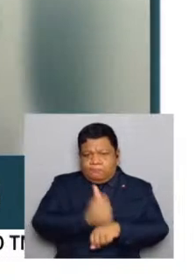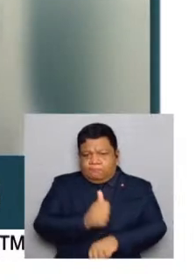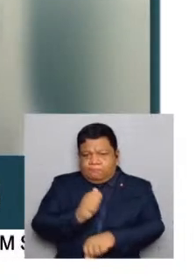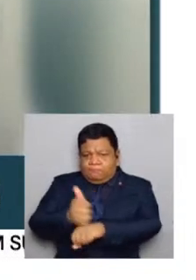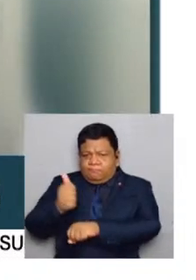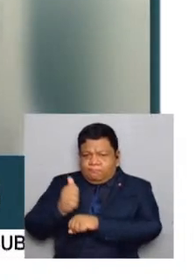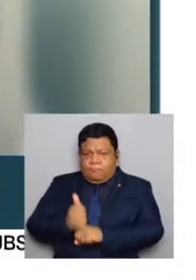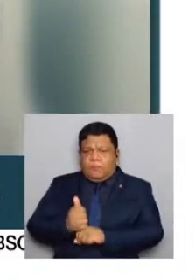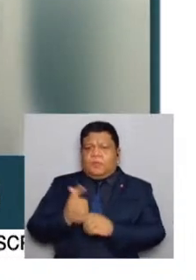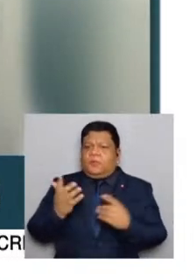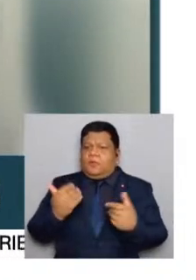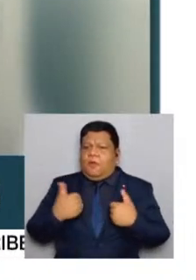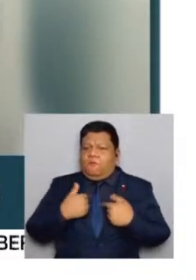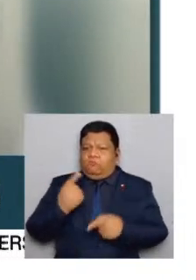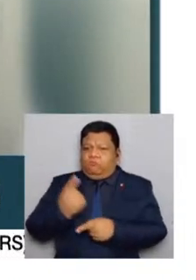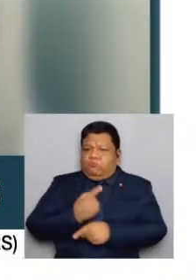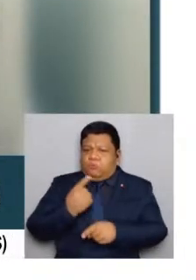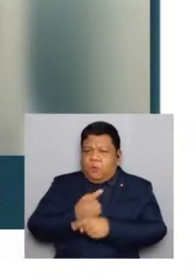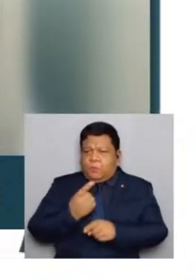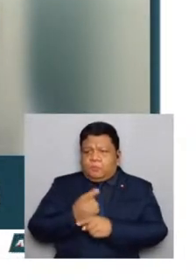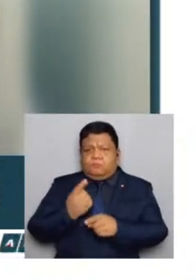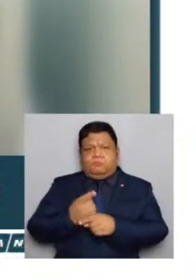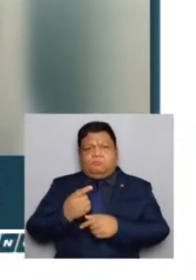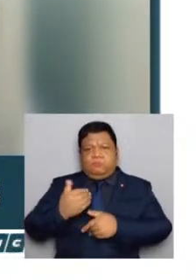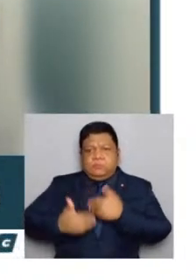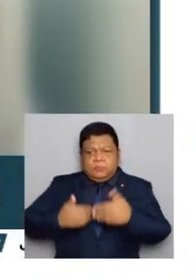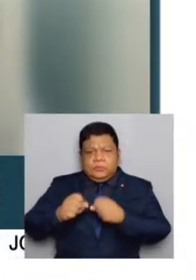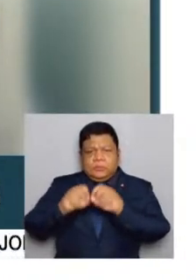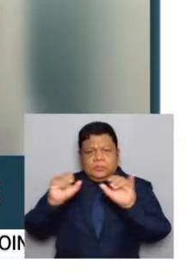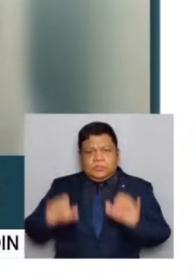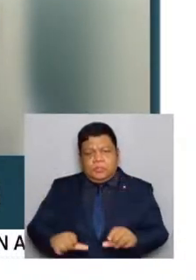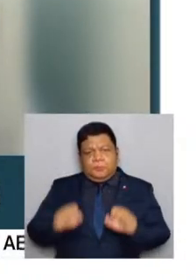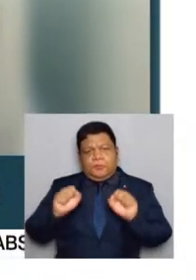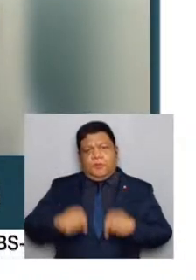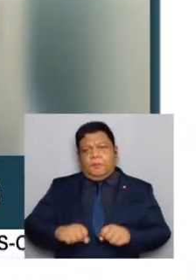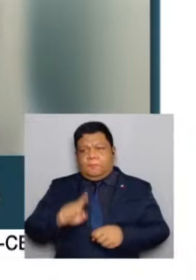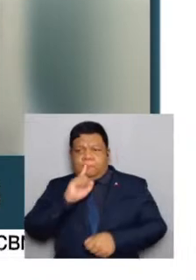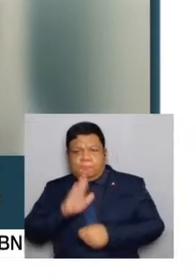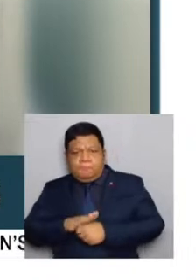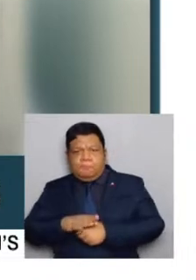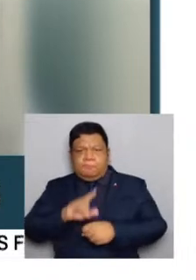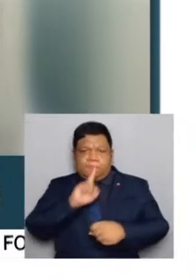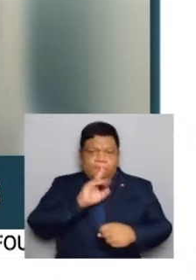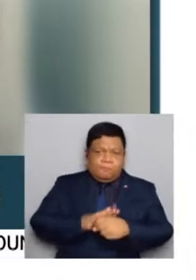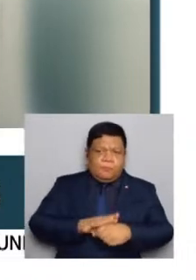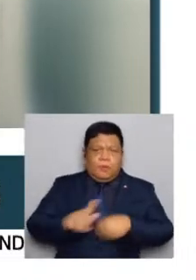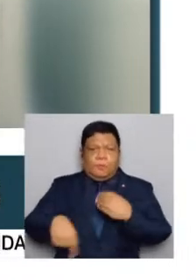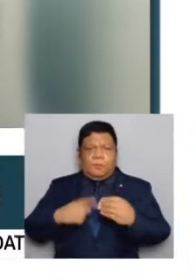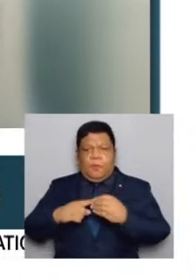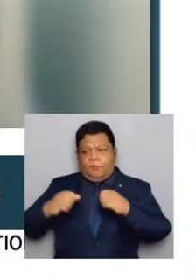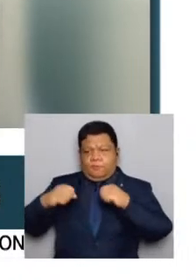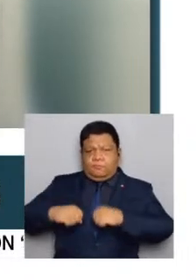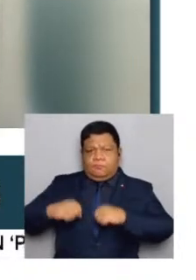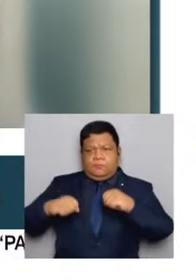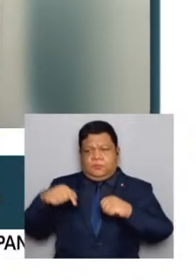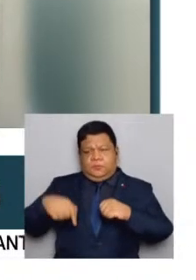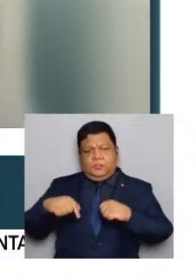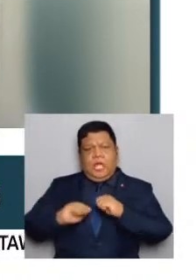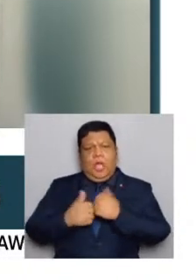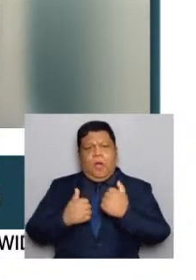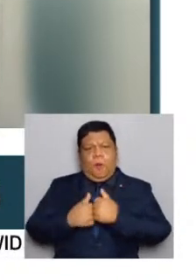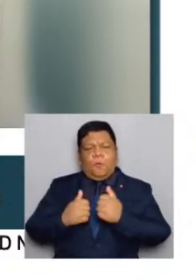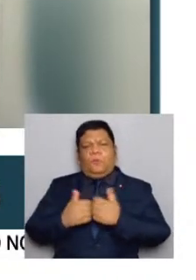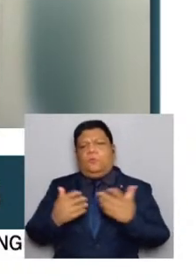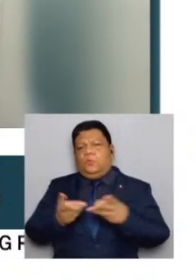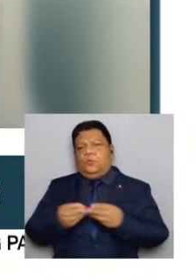proper mechanisms that would allow for commitments in the climate compact in the world.